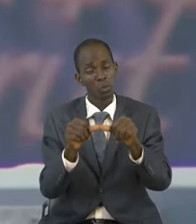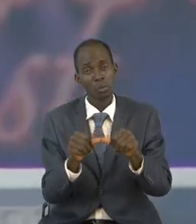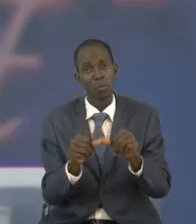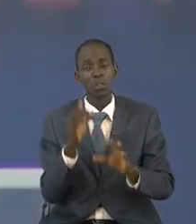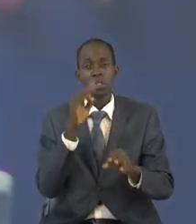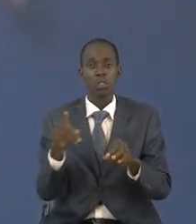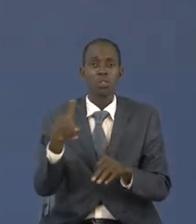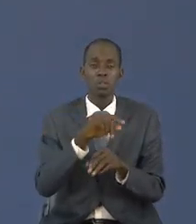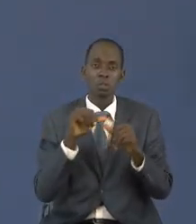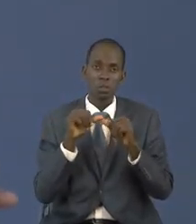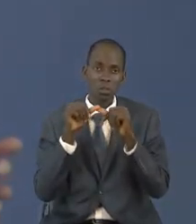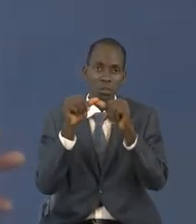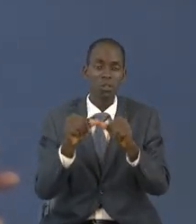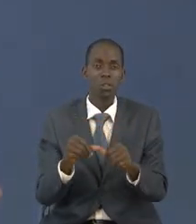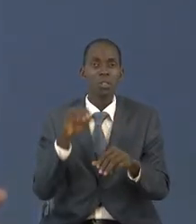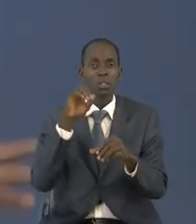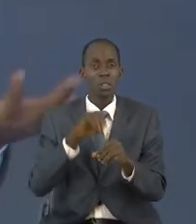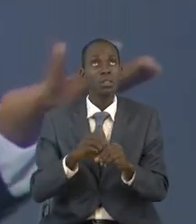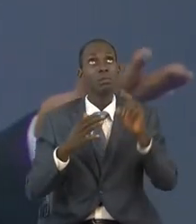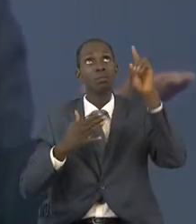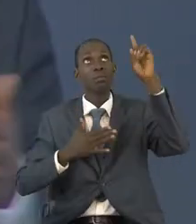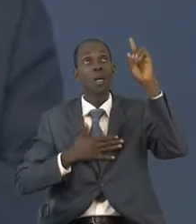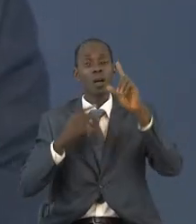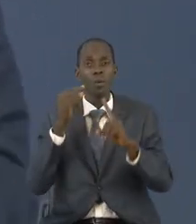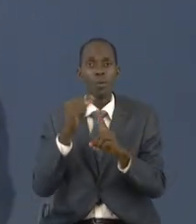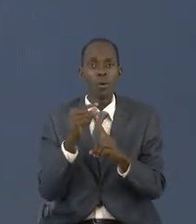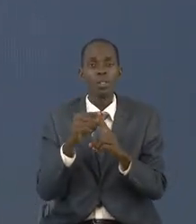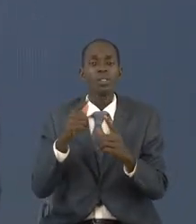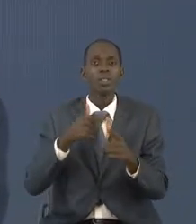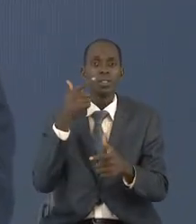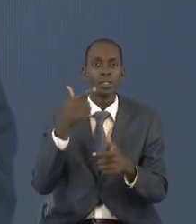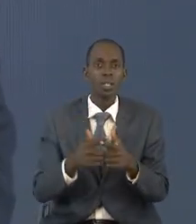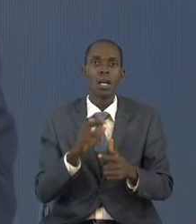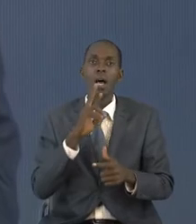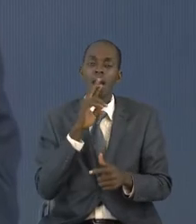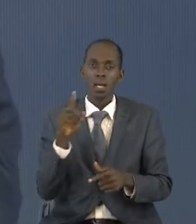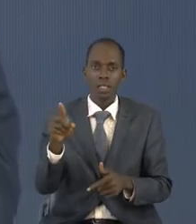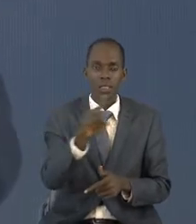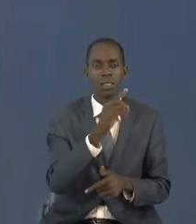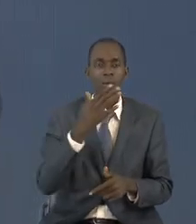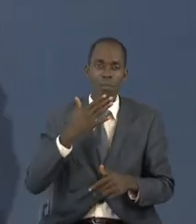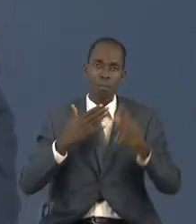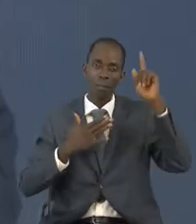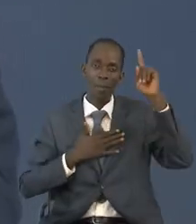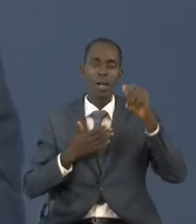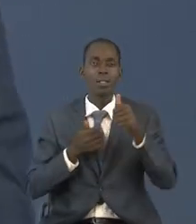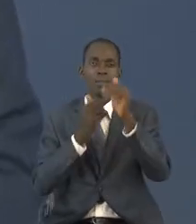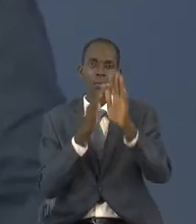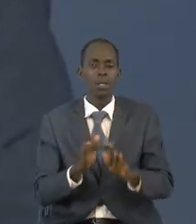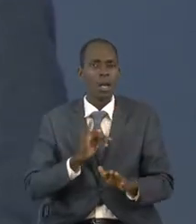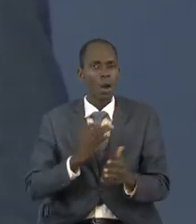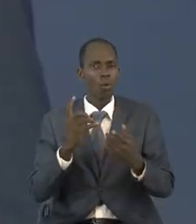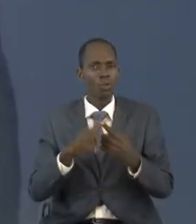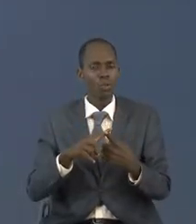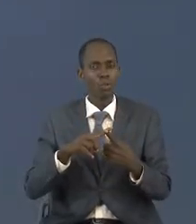If ye continue in my word, then are ye my disciples also. I want to remind you that